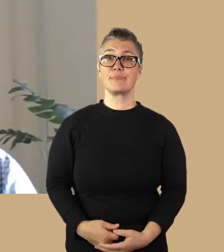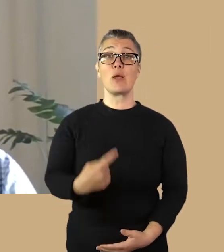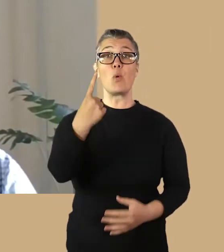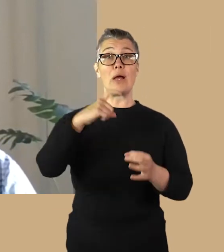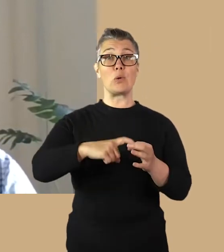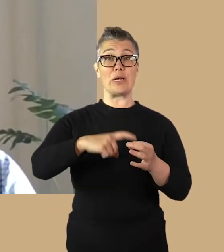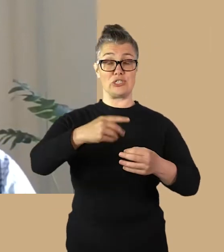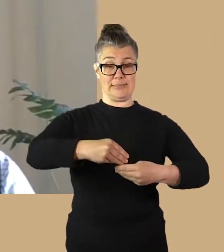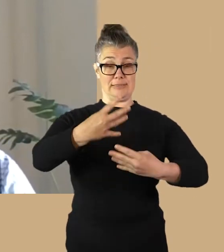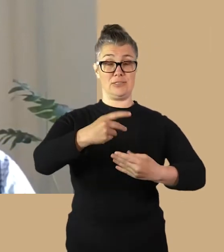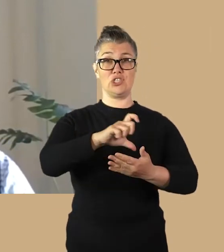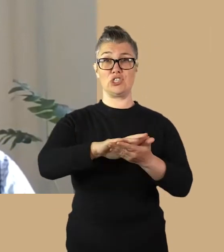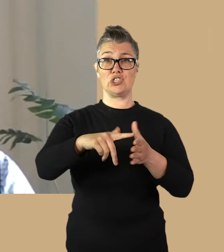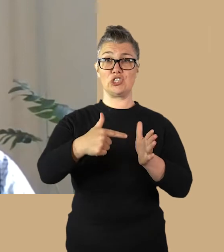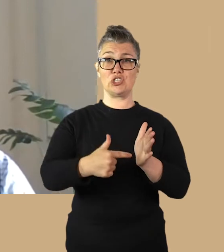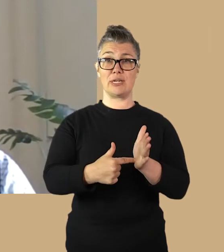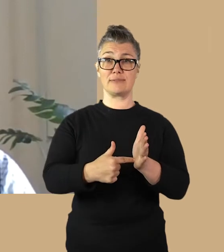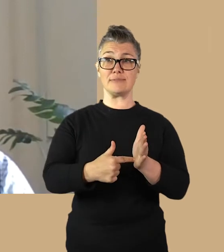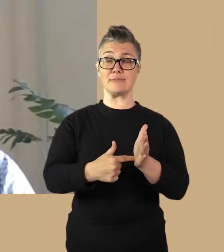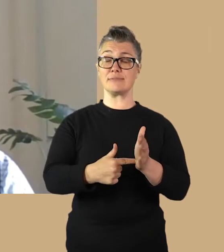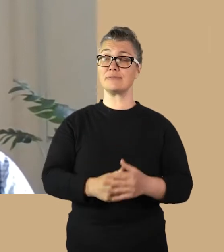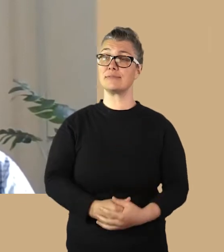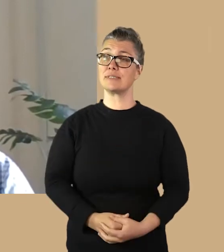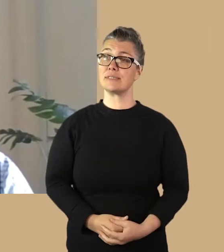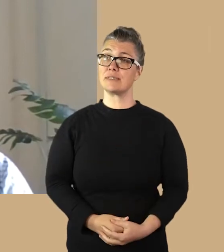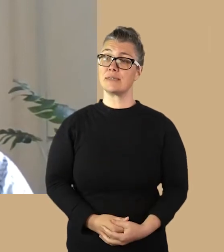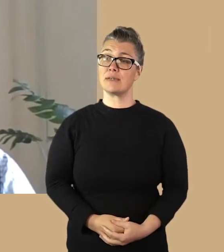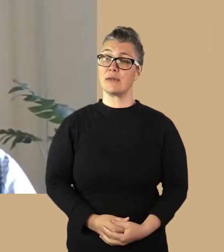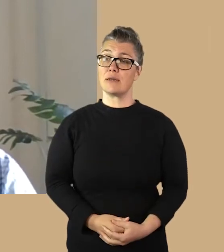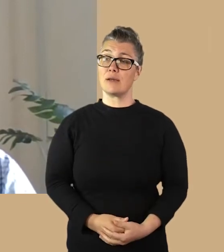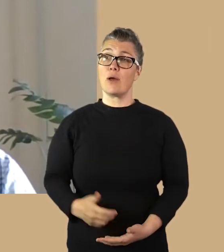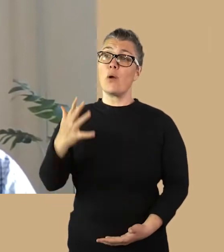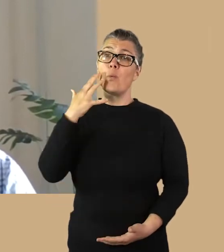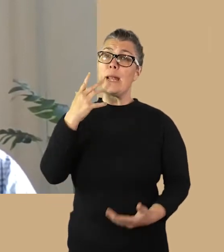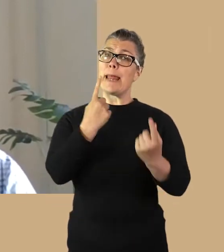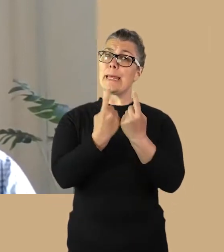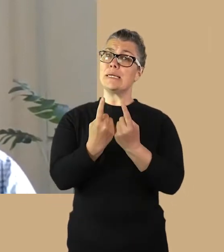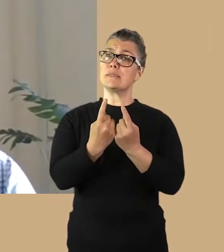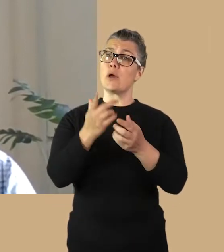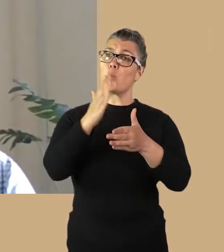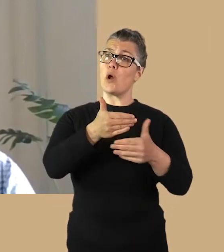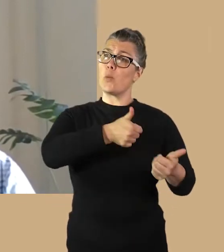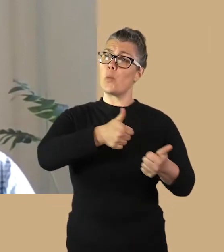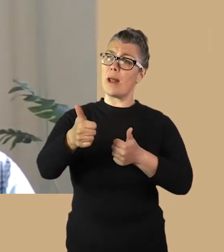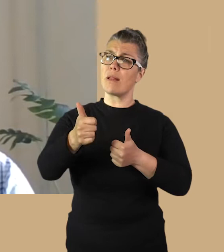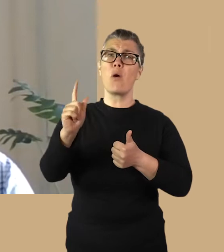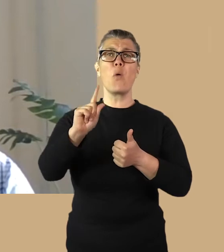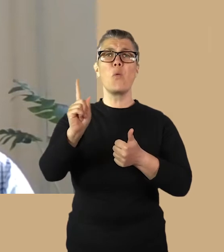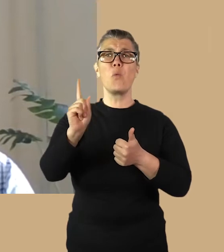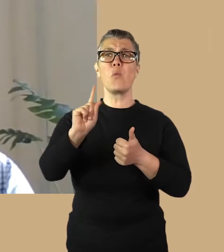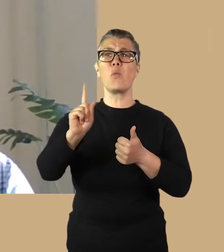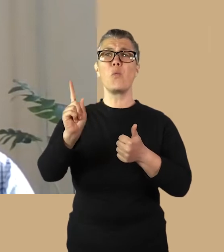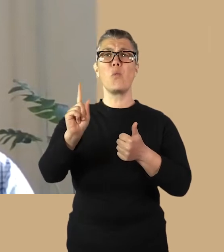There is a question for you before I go to the next question for you. When things were working well for you, what was